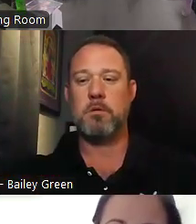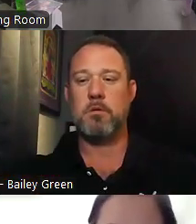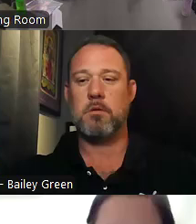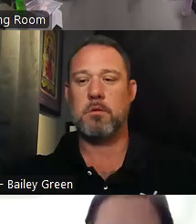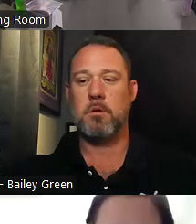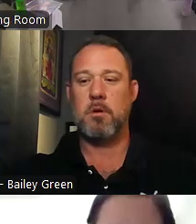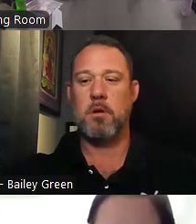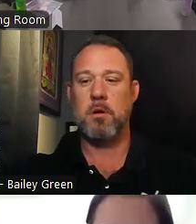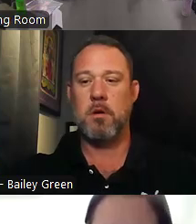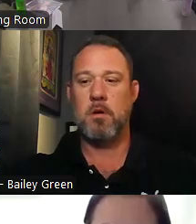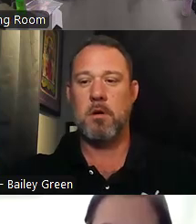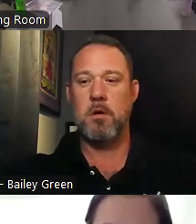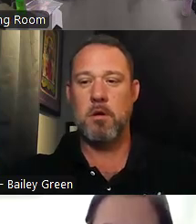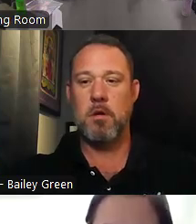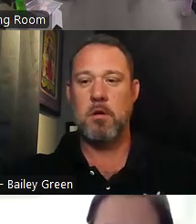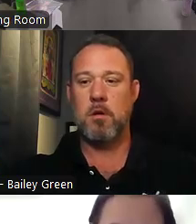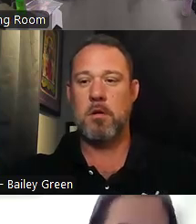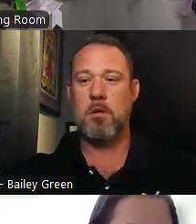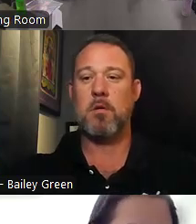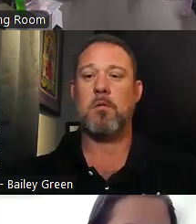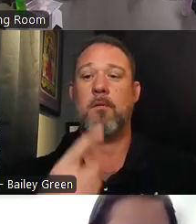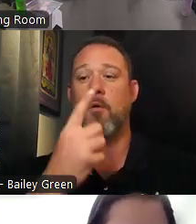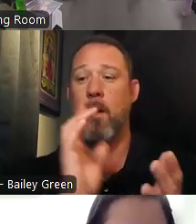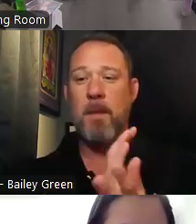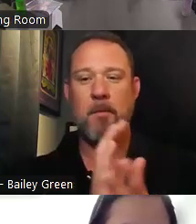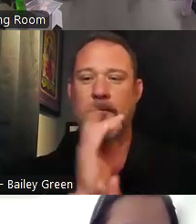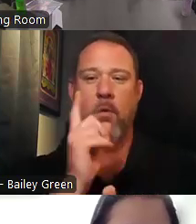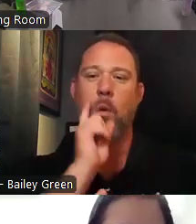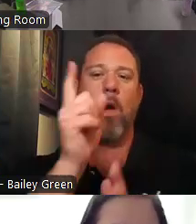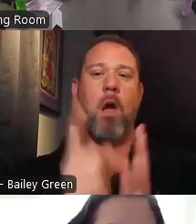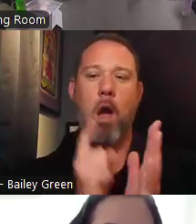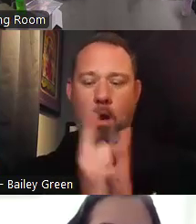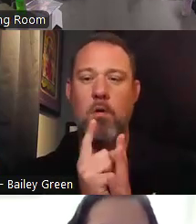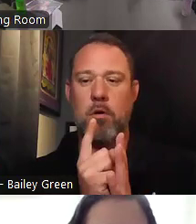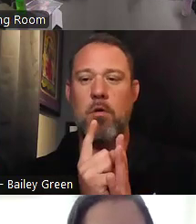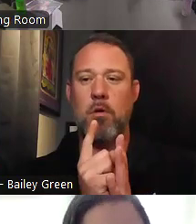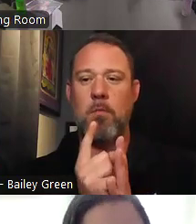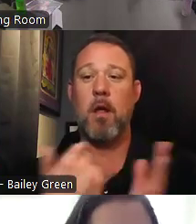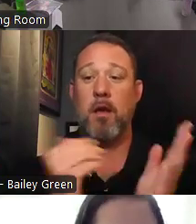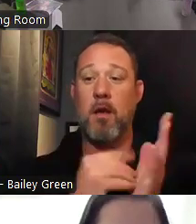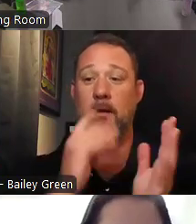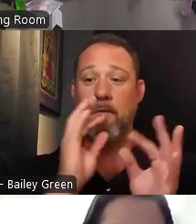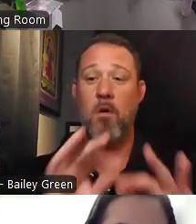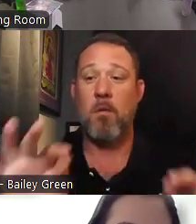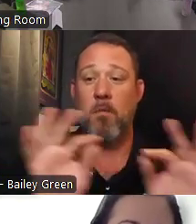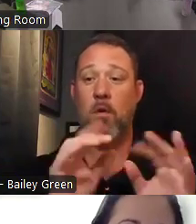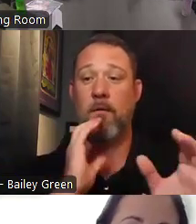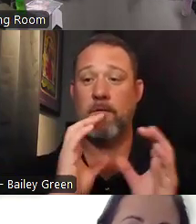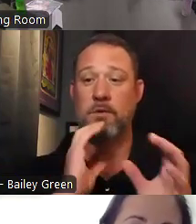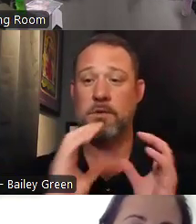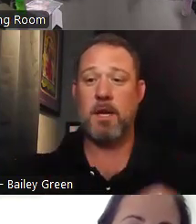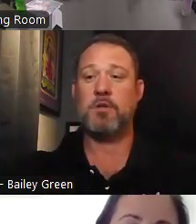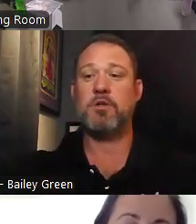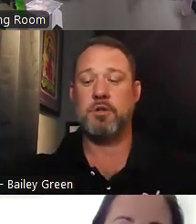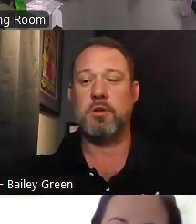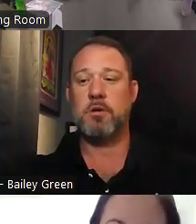very complex things, and we could probably talk about one paper for an entire hour. But again, for the importance of this conversation is that